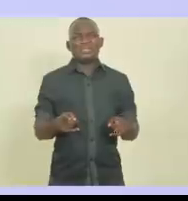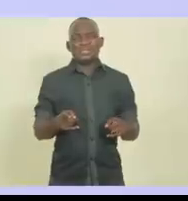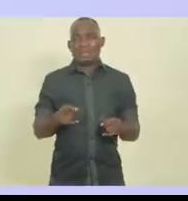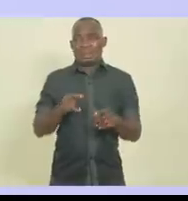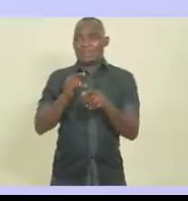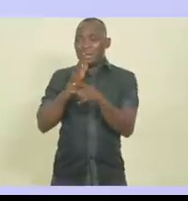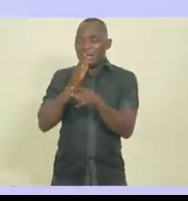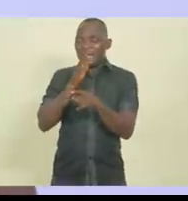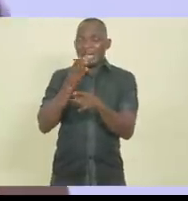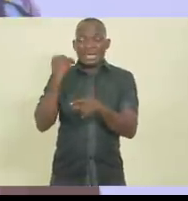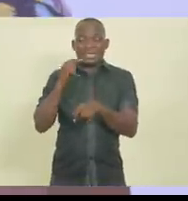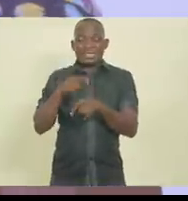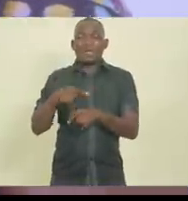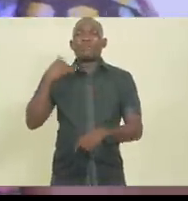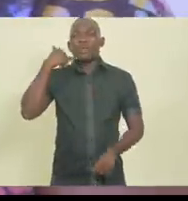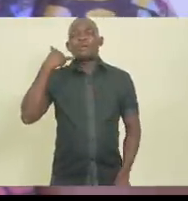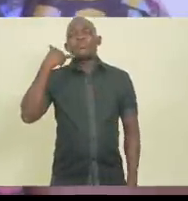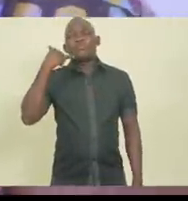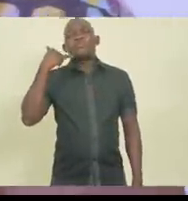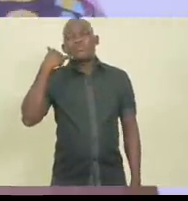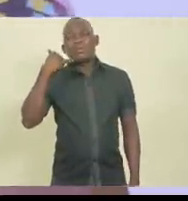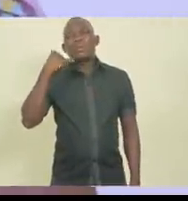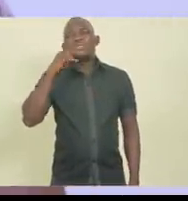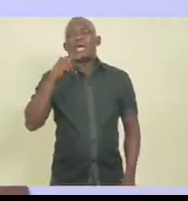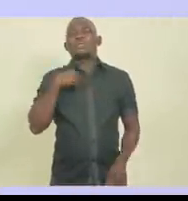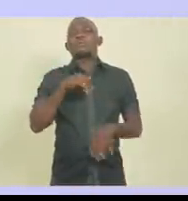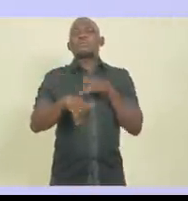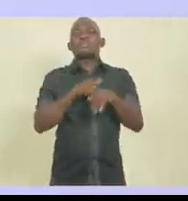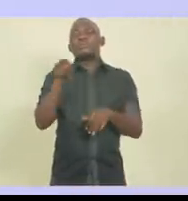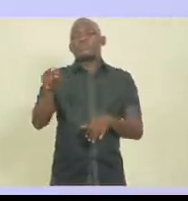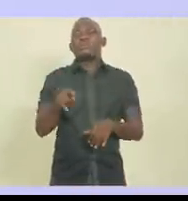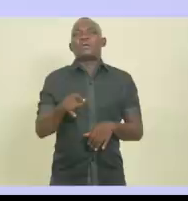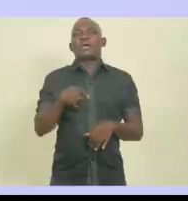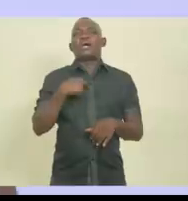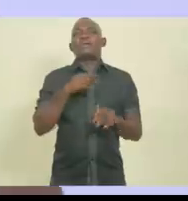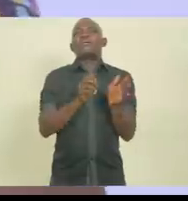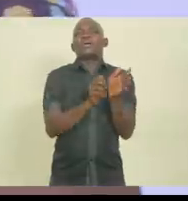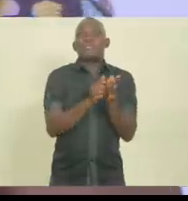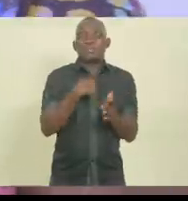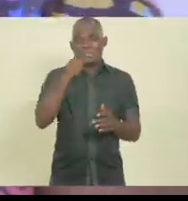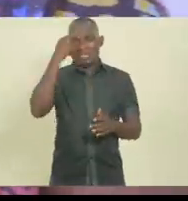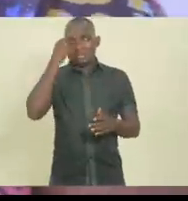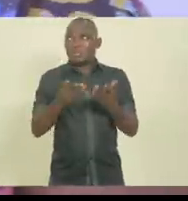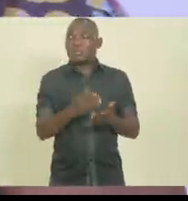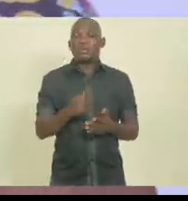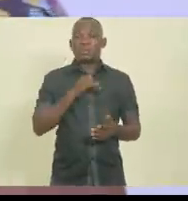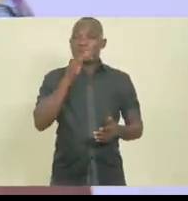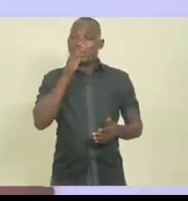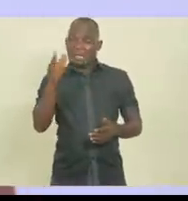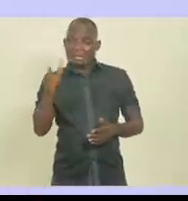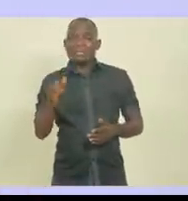Ma was on phone the other day and she said she's lying about the cancer. I think maybe she was